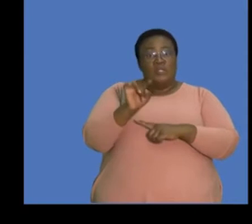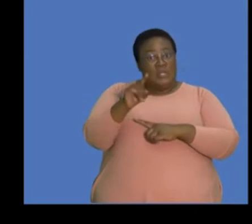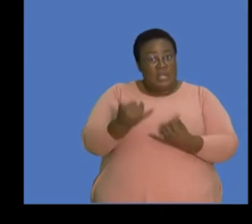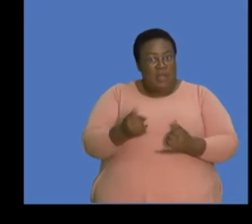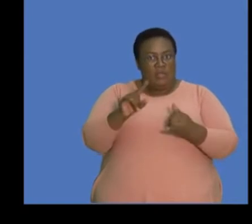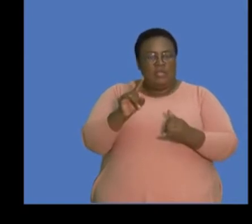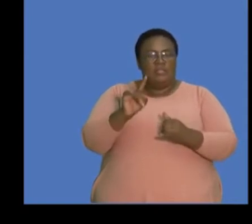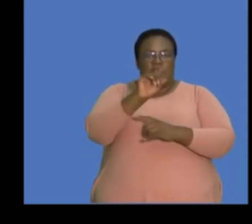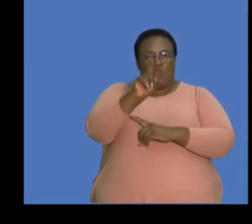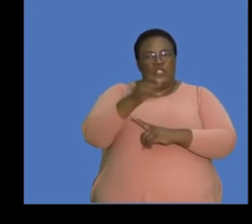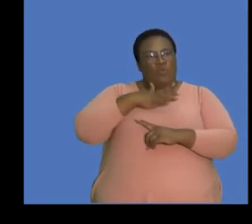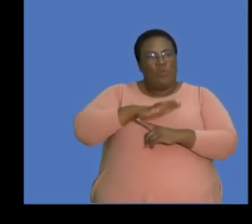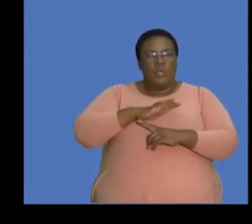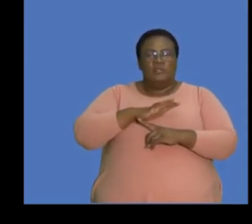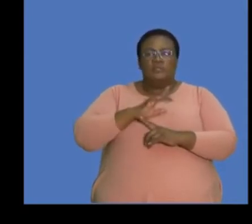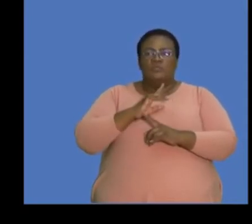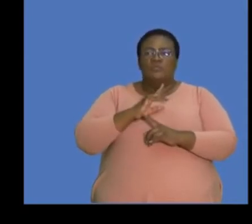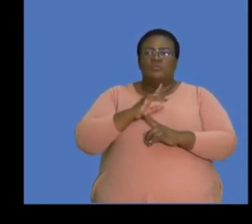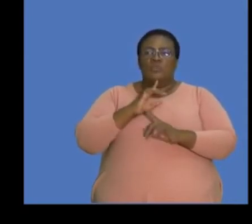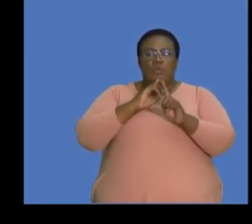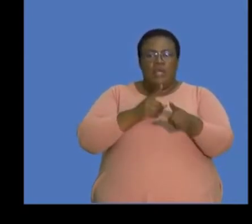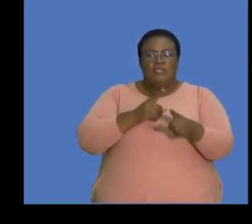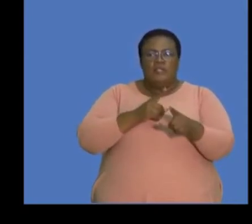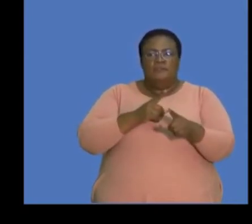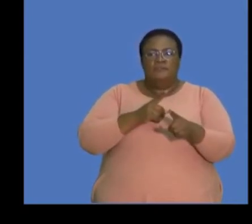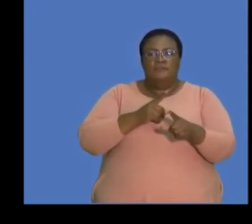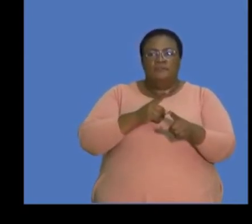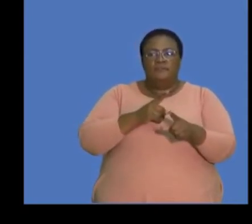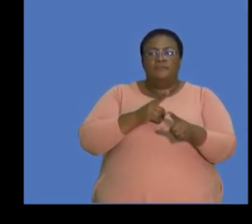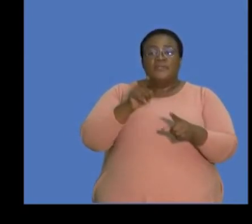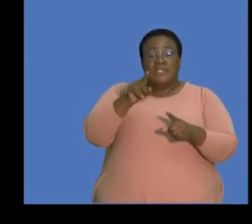want to address, and this couldn't be further from the fact that